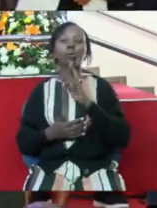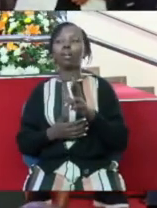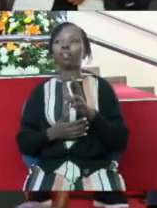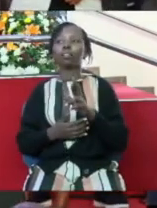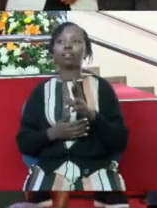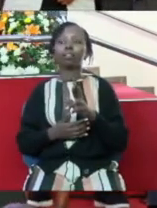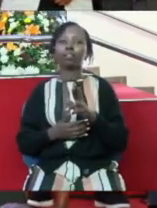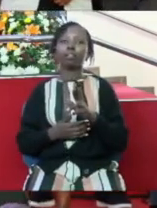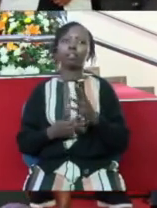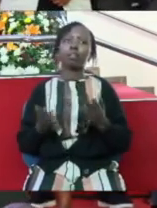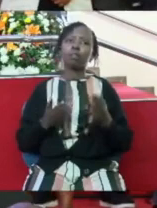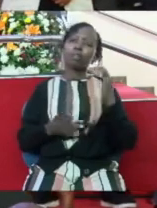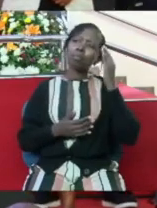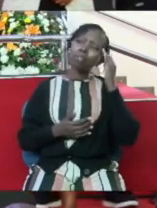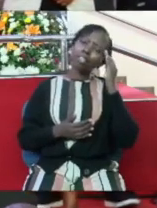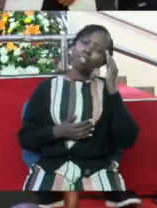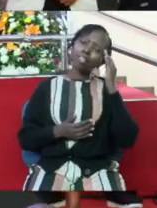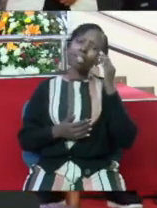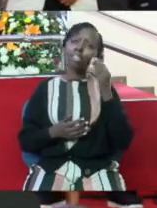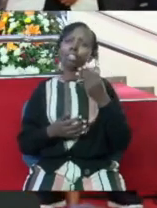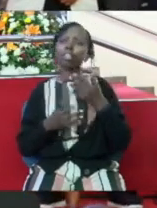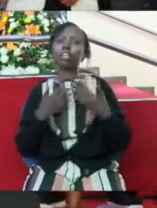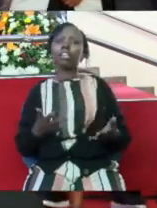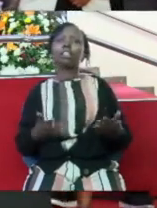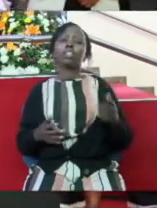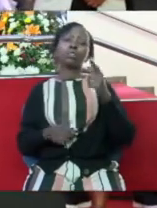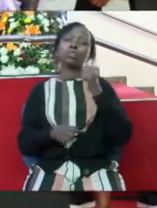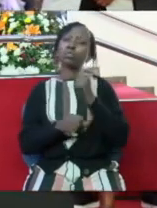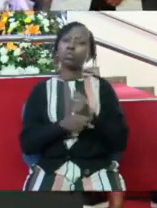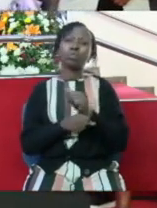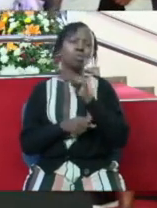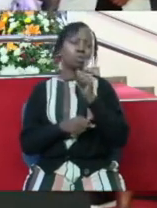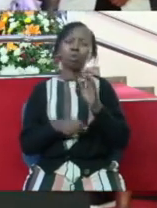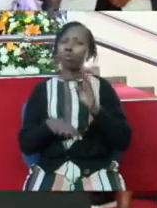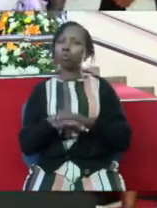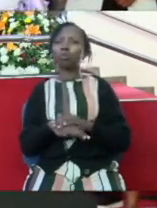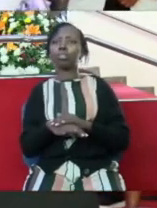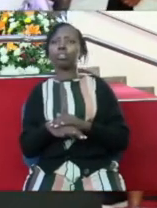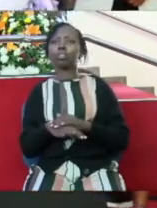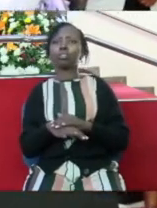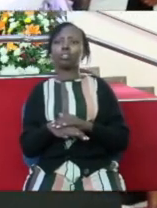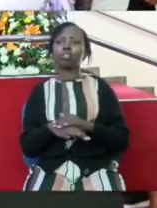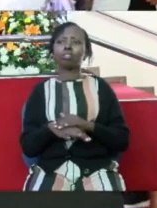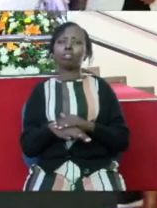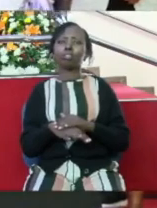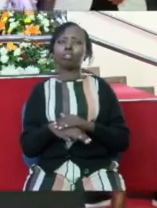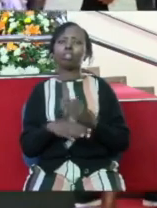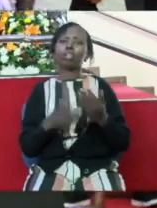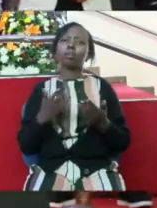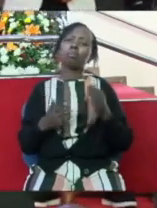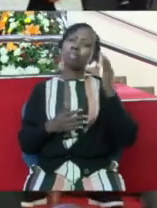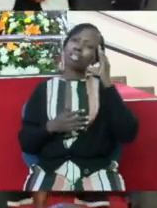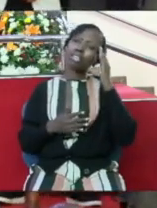You could be thinking that the things you've been doing are not really nice. And you're wondering whether Christ